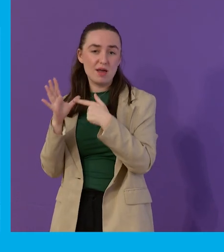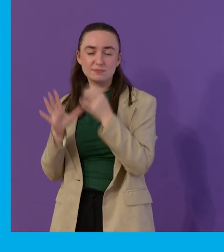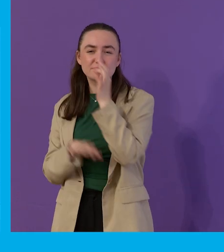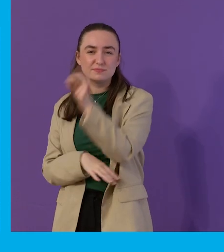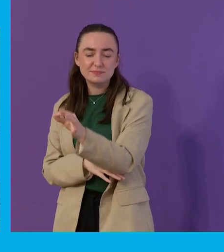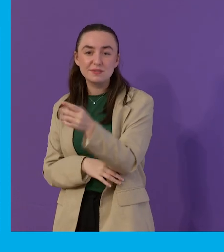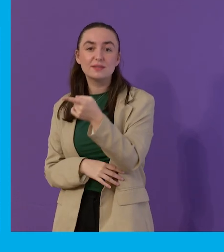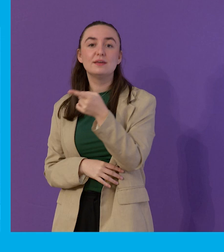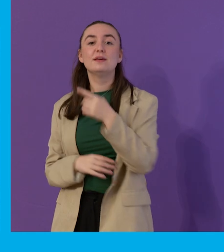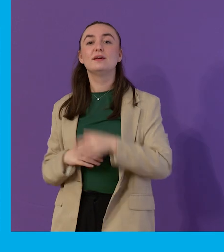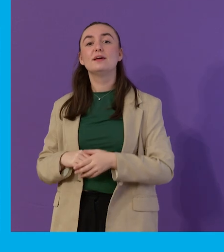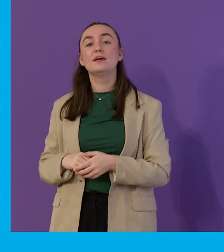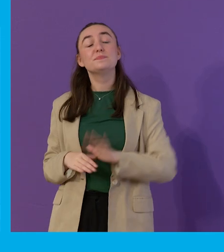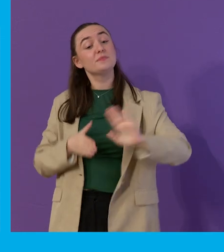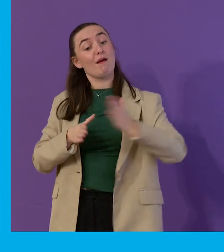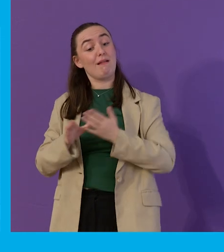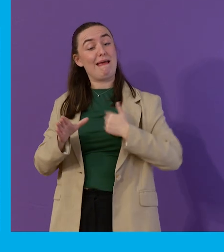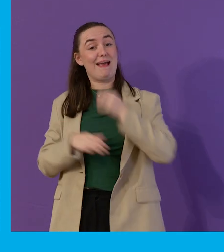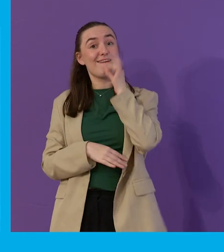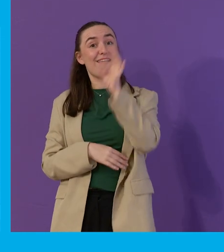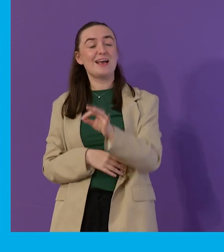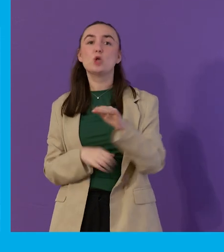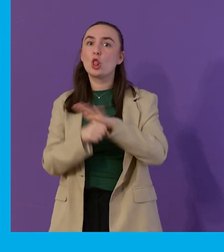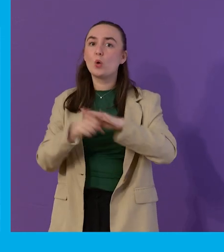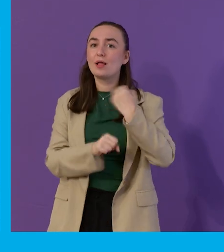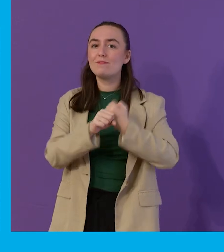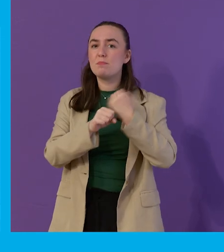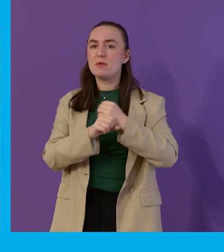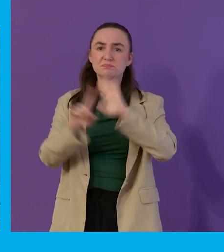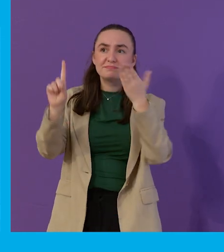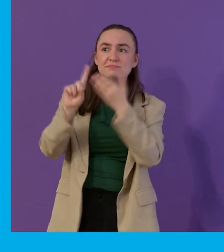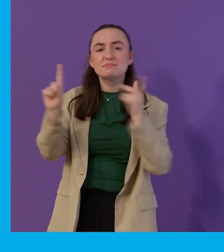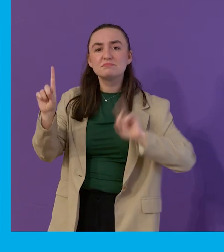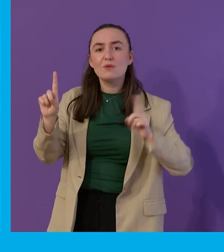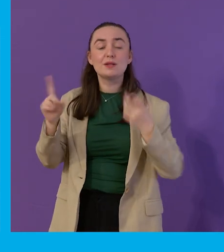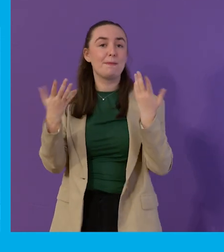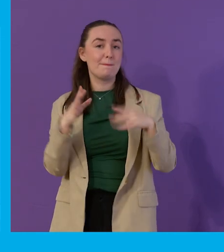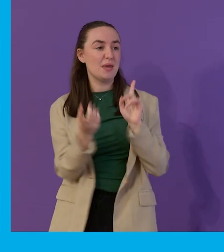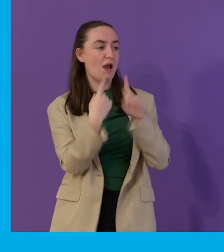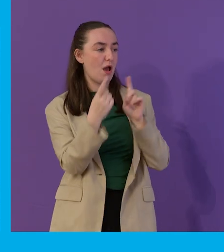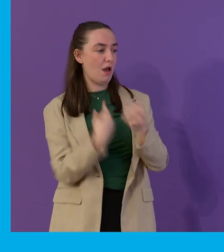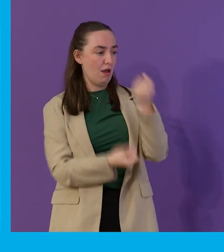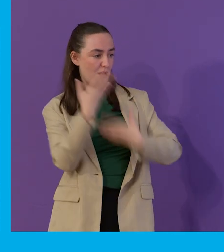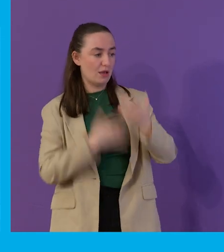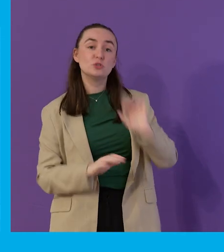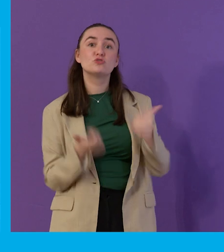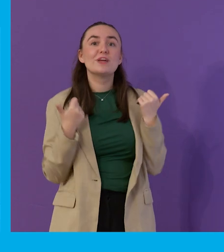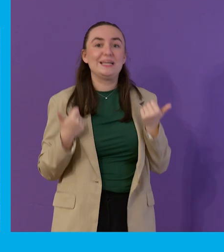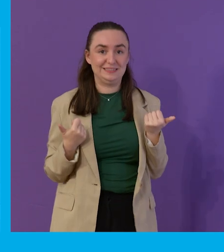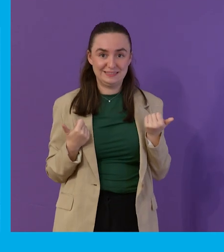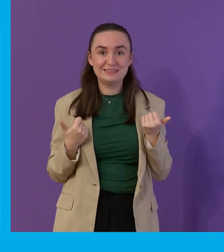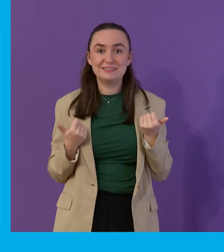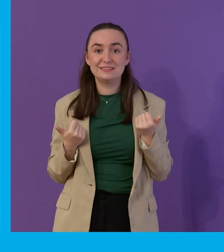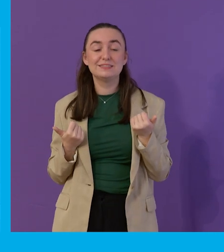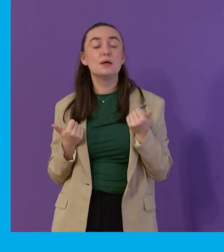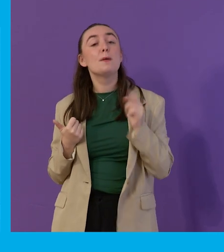So at the beginning, I asked, what is local government for? And we got some really great responses there.